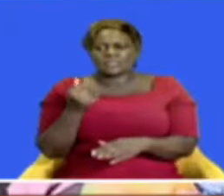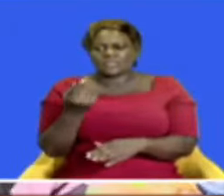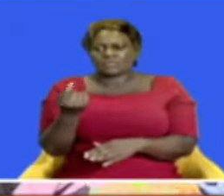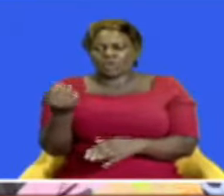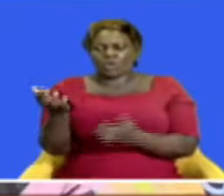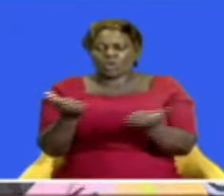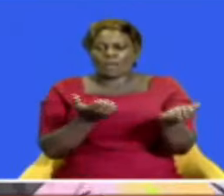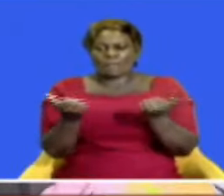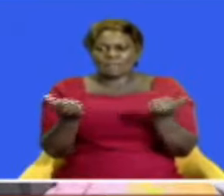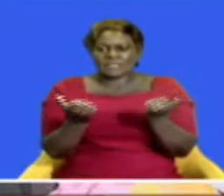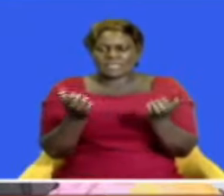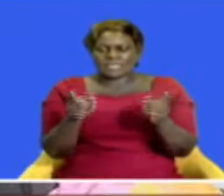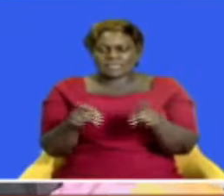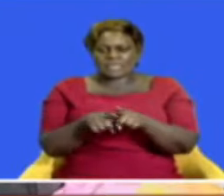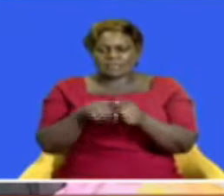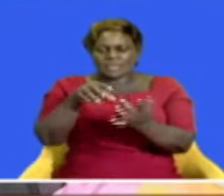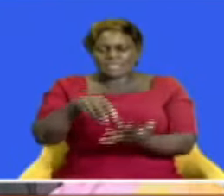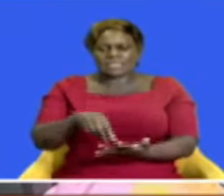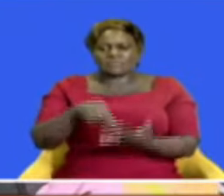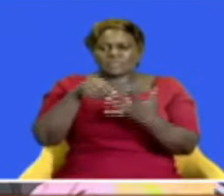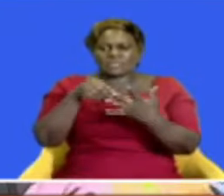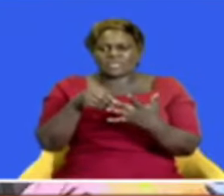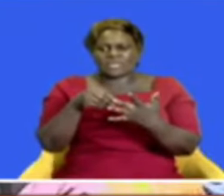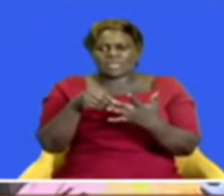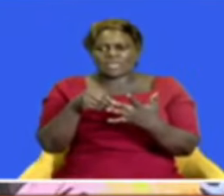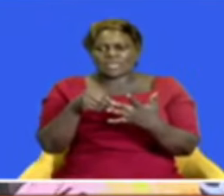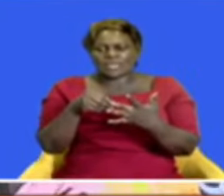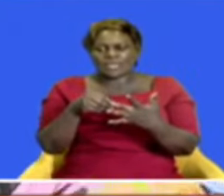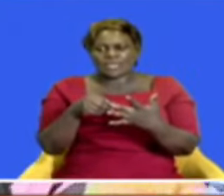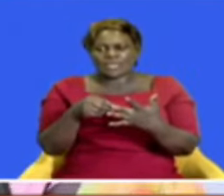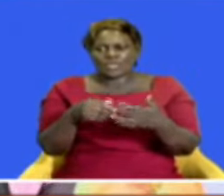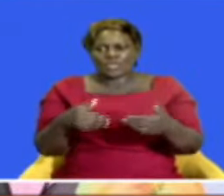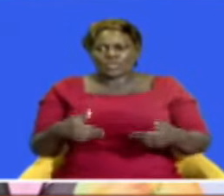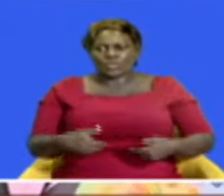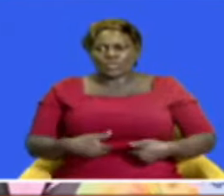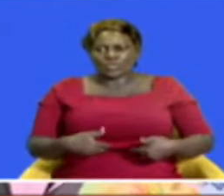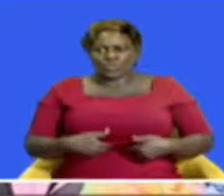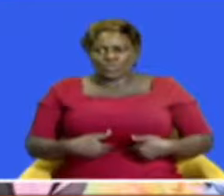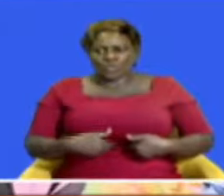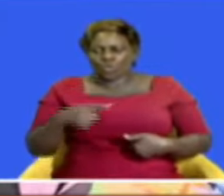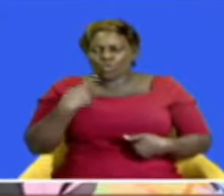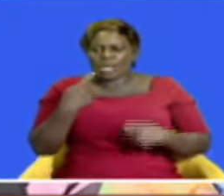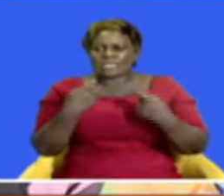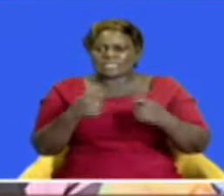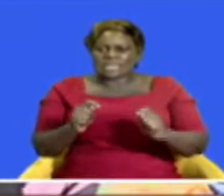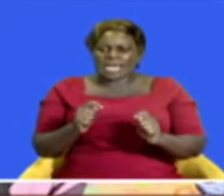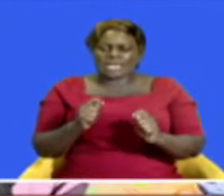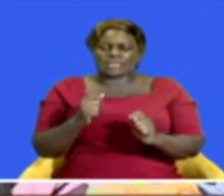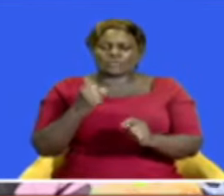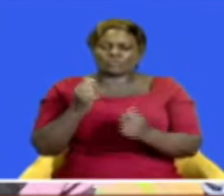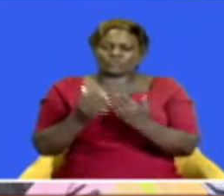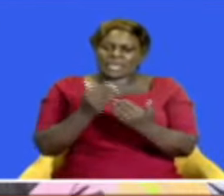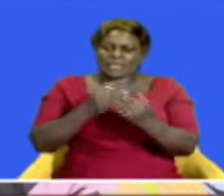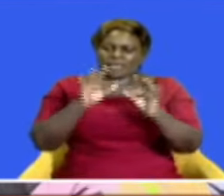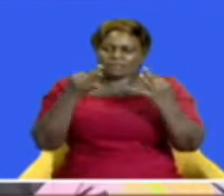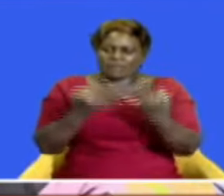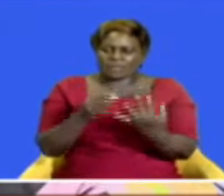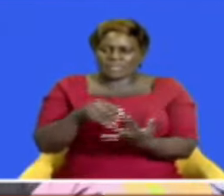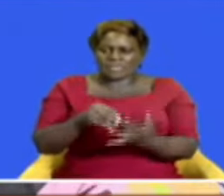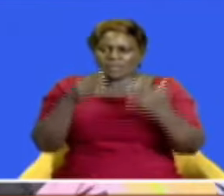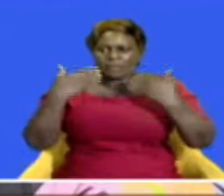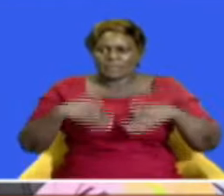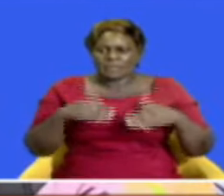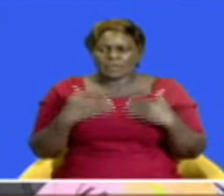small businesses and especially the youths who are trying to make ends meet for their families, and especially people